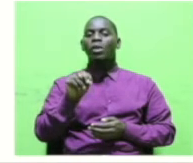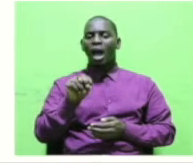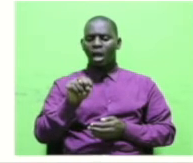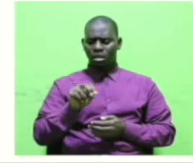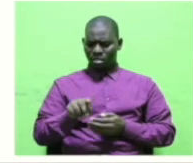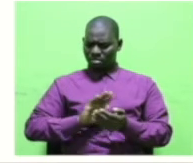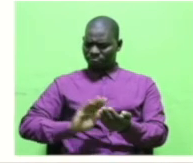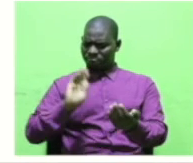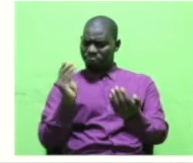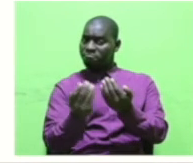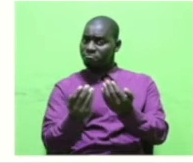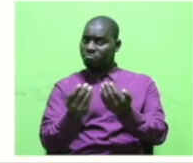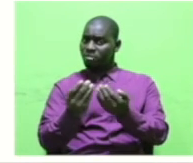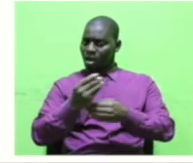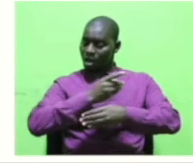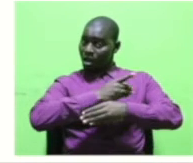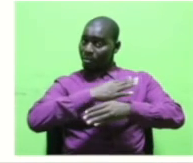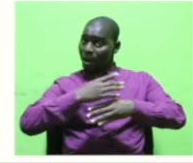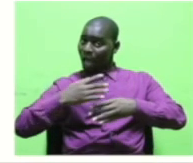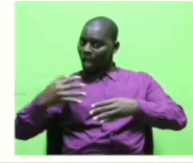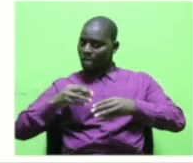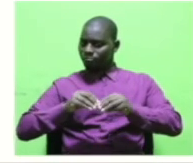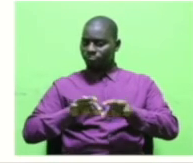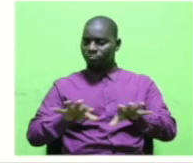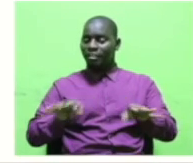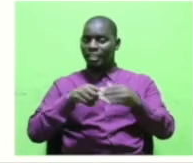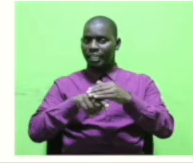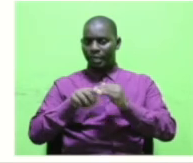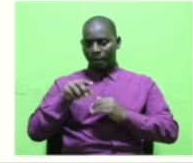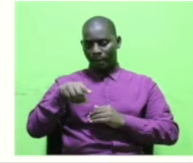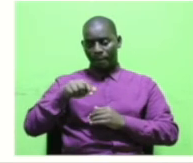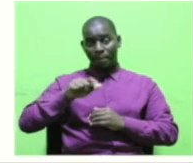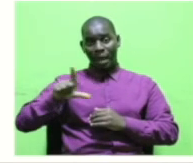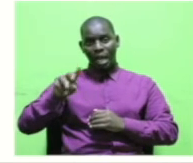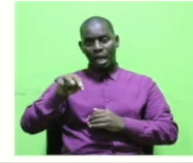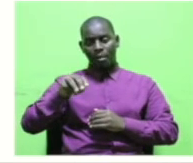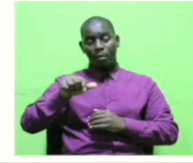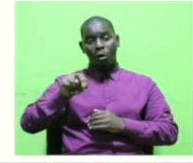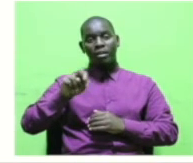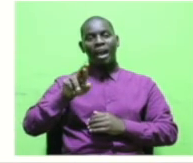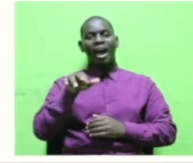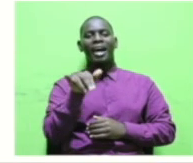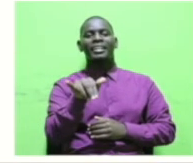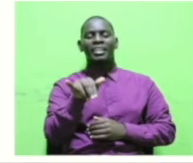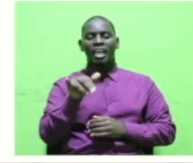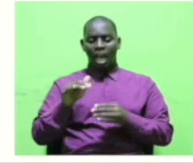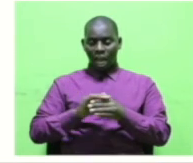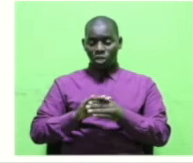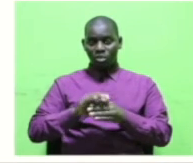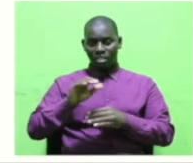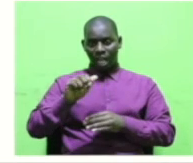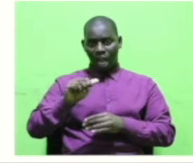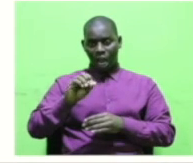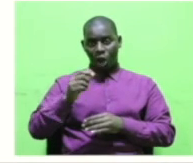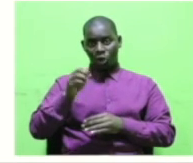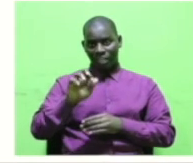backward flow of the blood from pulmonary artery to the right ventricle and from aorta to the left ventricle.